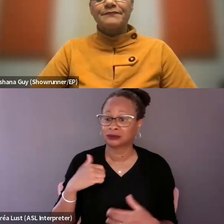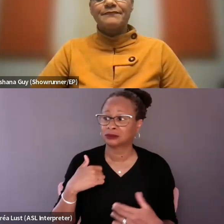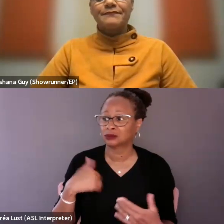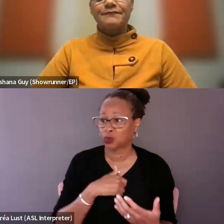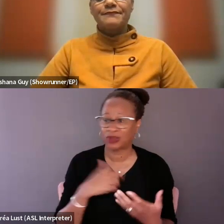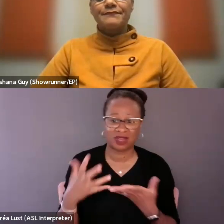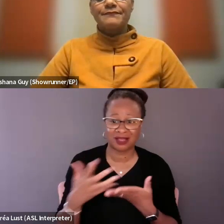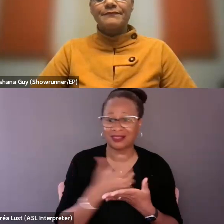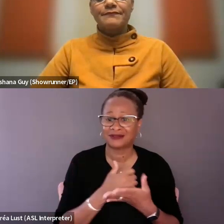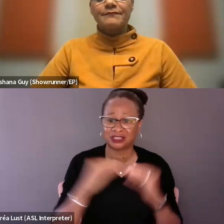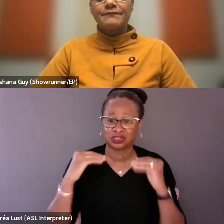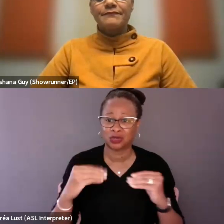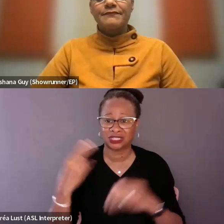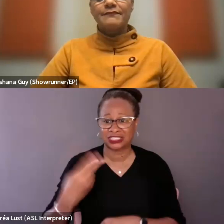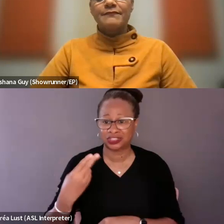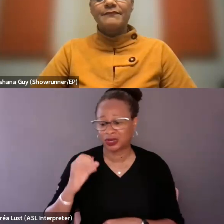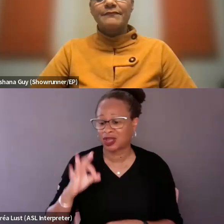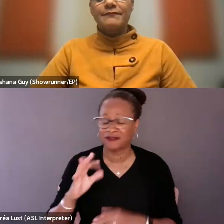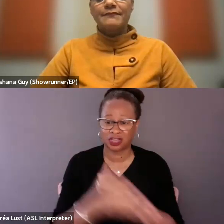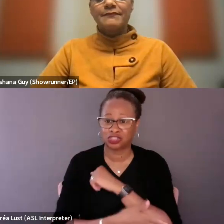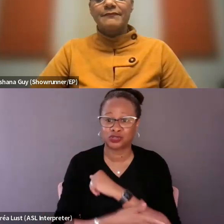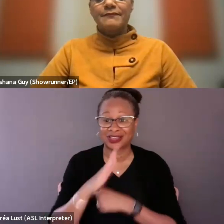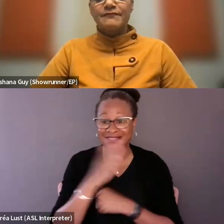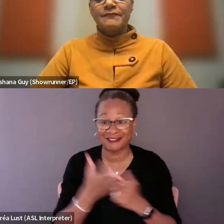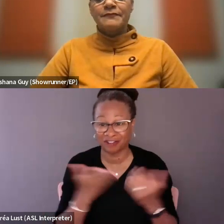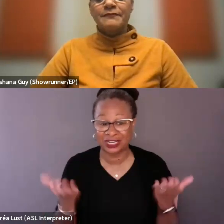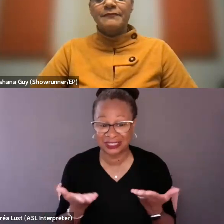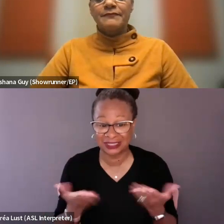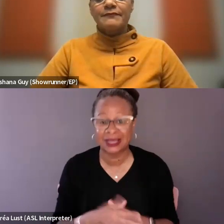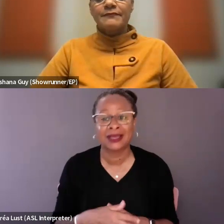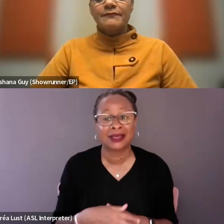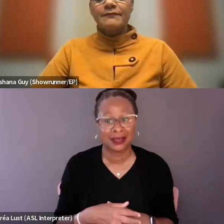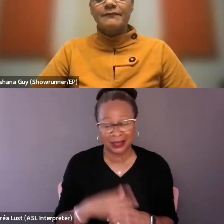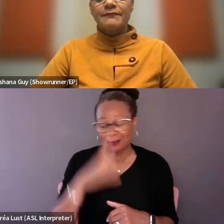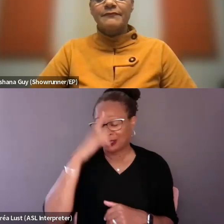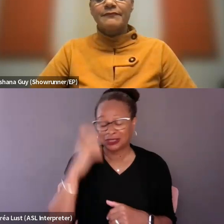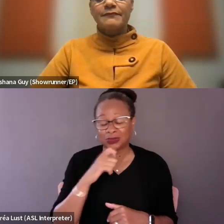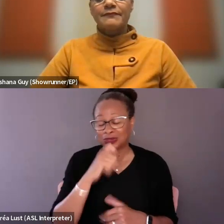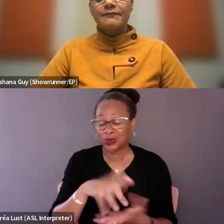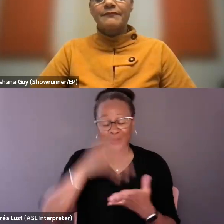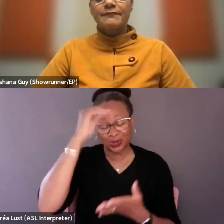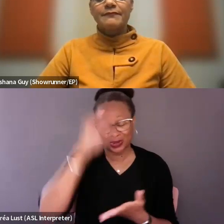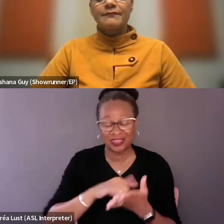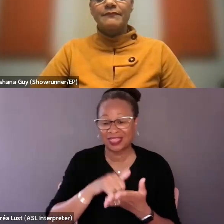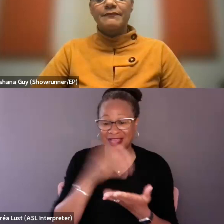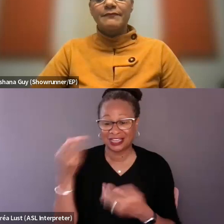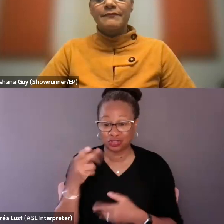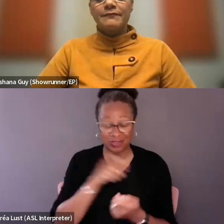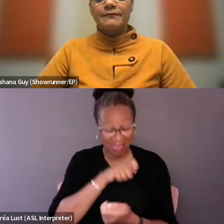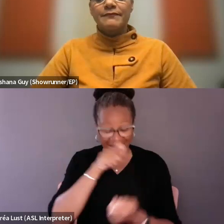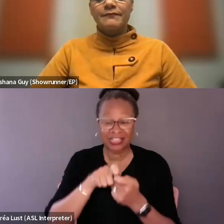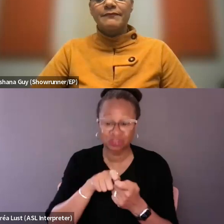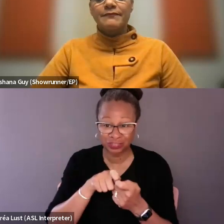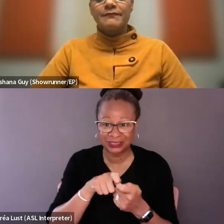taught the history of a country that has never existed. And so because we don't learn this history accurately and